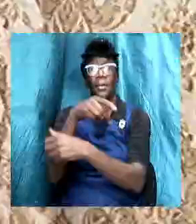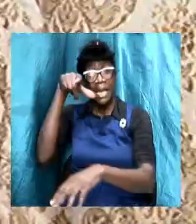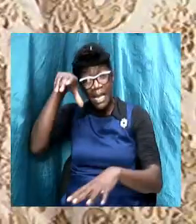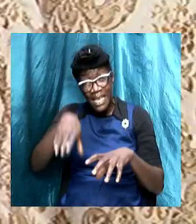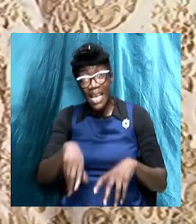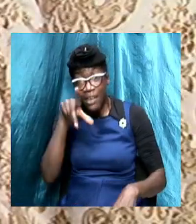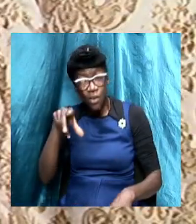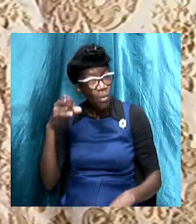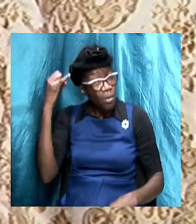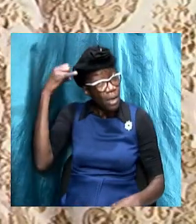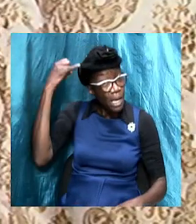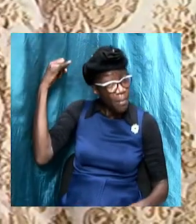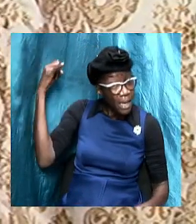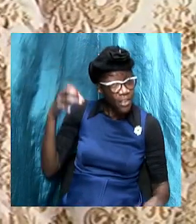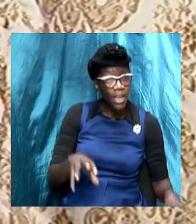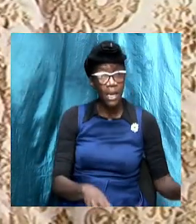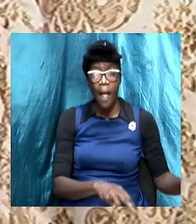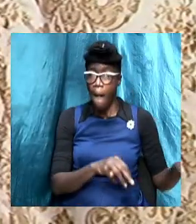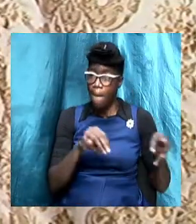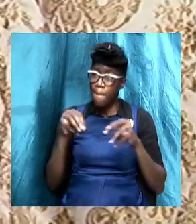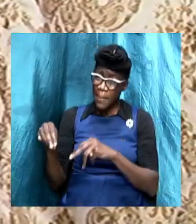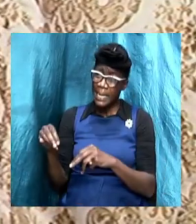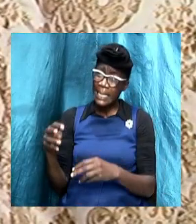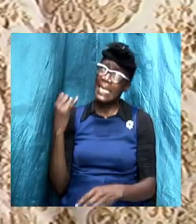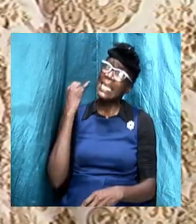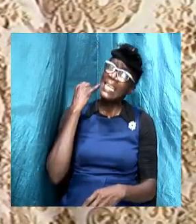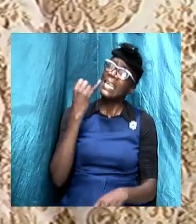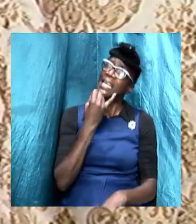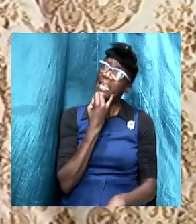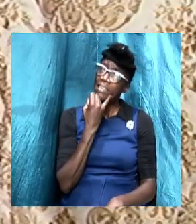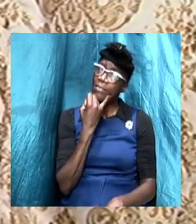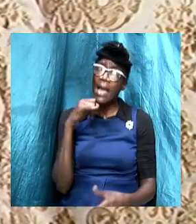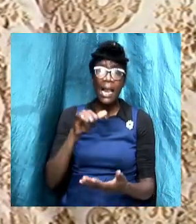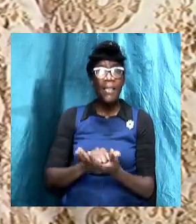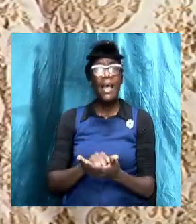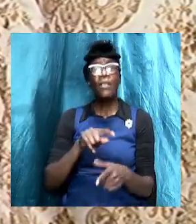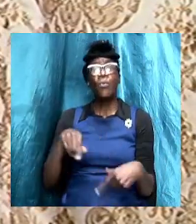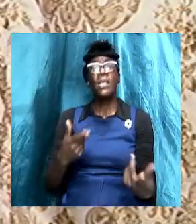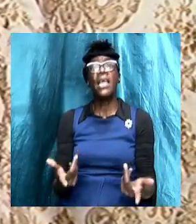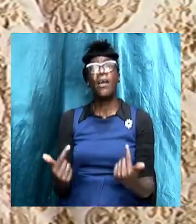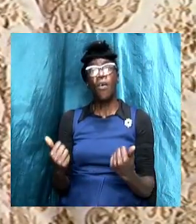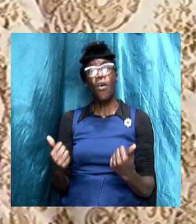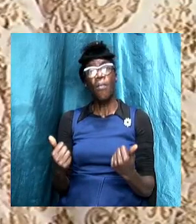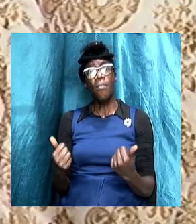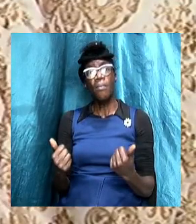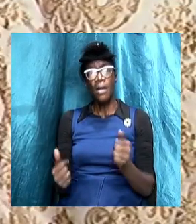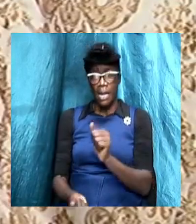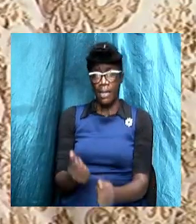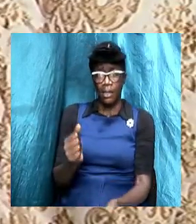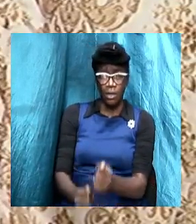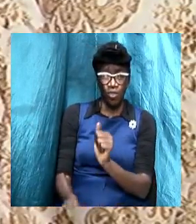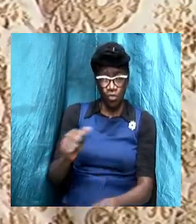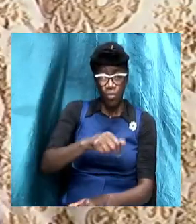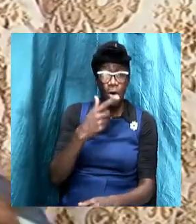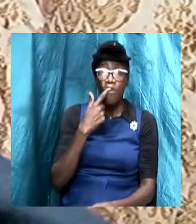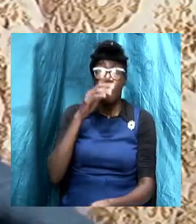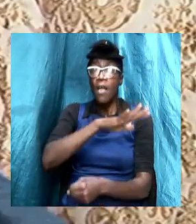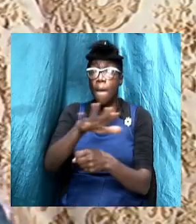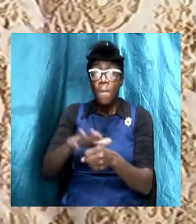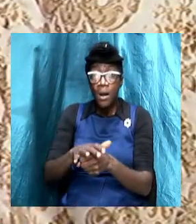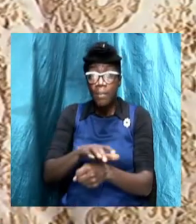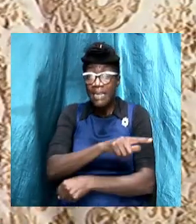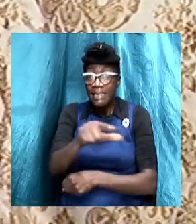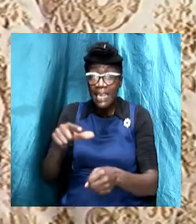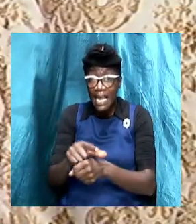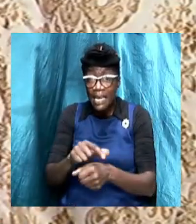imagine mighty Israel that when they came and they conquered the promised land, everybody was